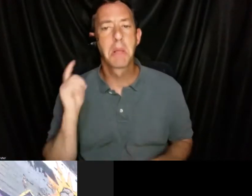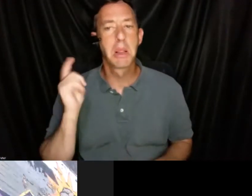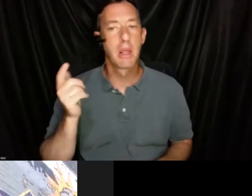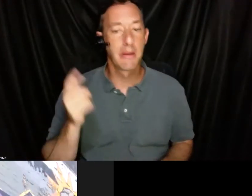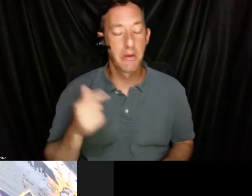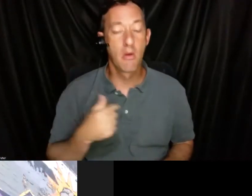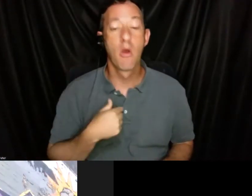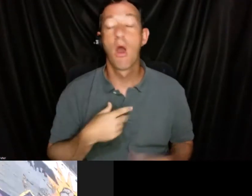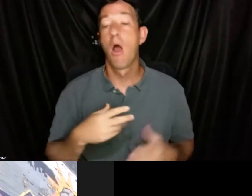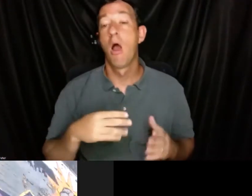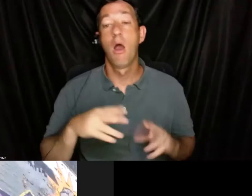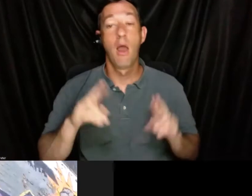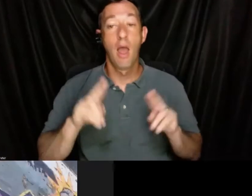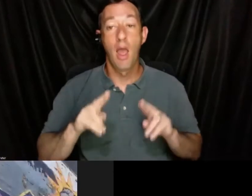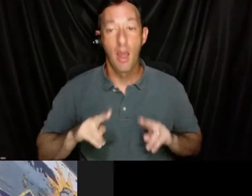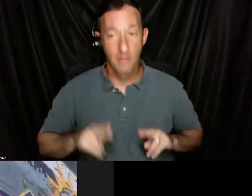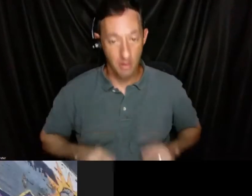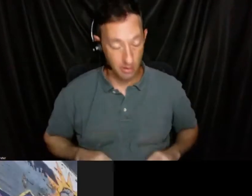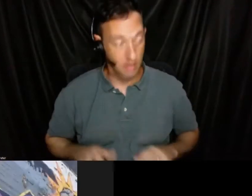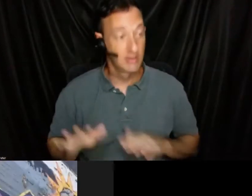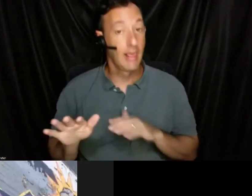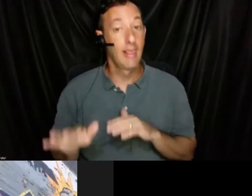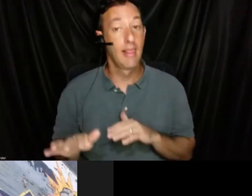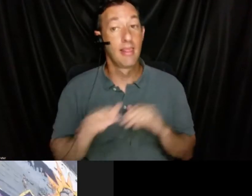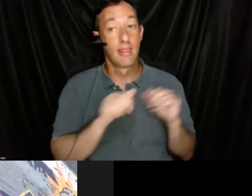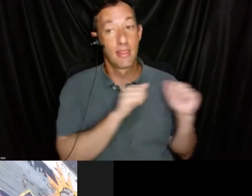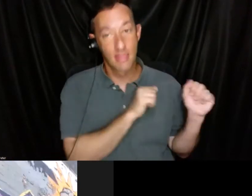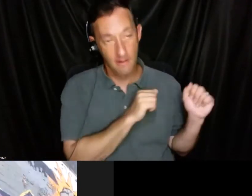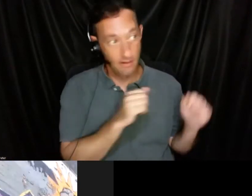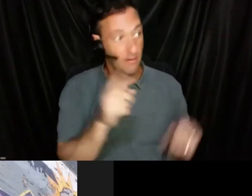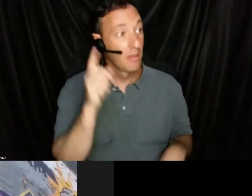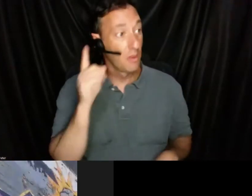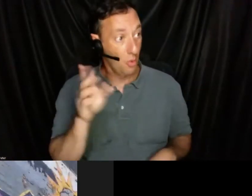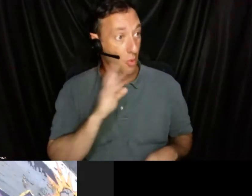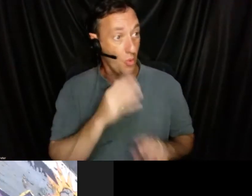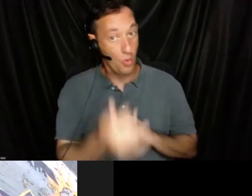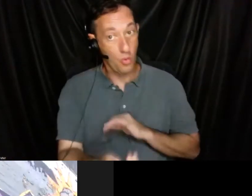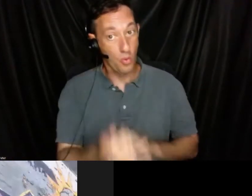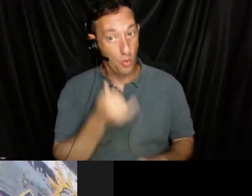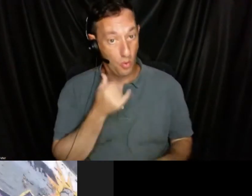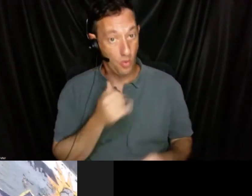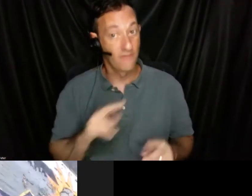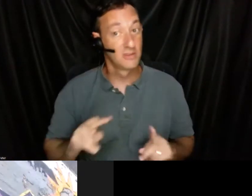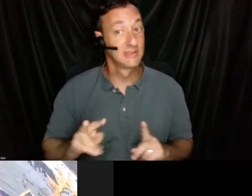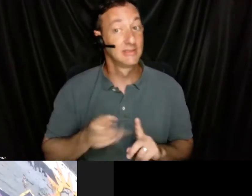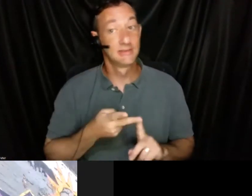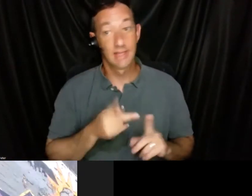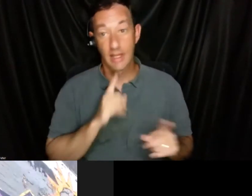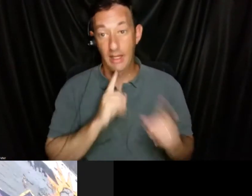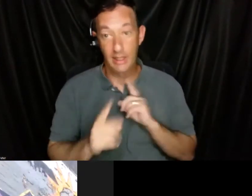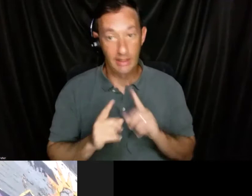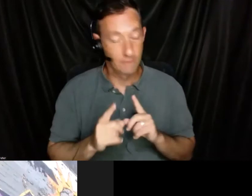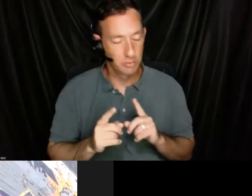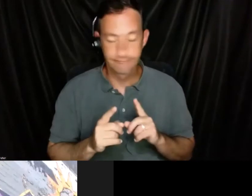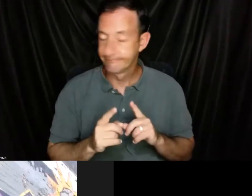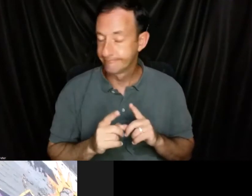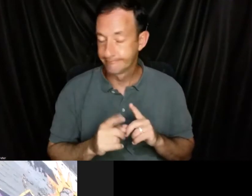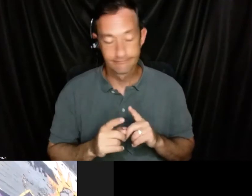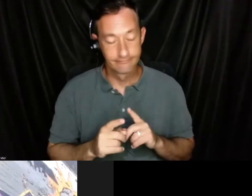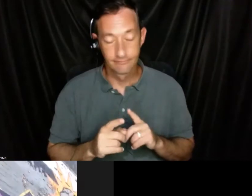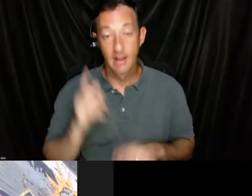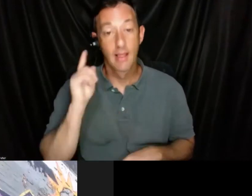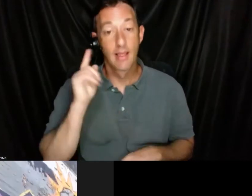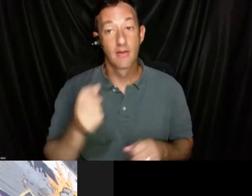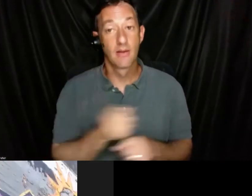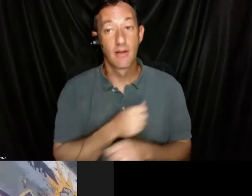So I filled out the application and left, and thinking that they were going to call me back for a second interview or whatever case may be. Later on, I got a